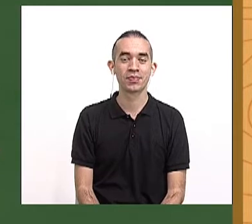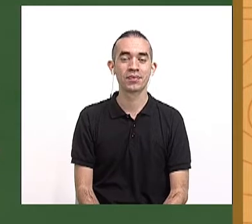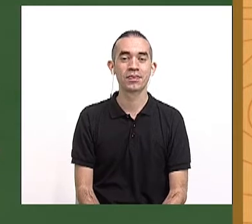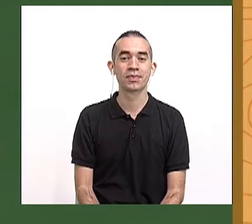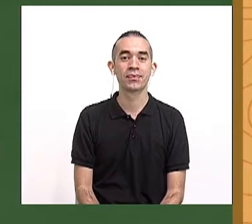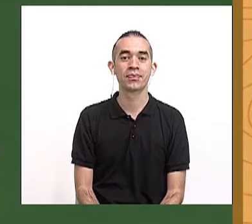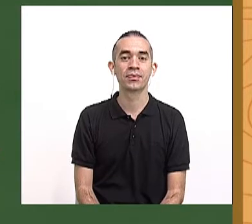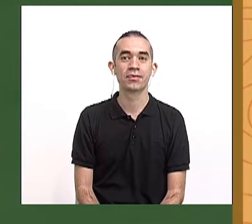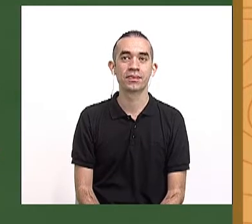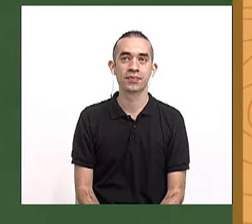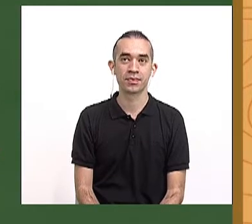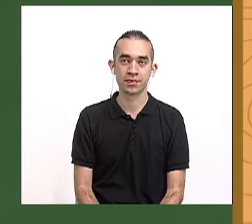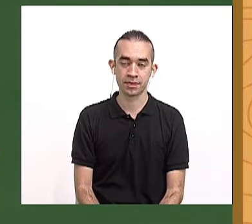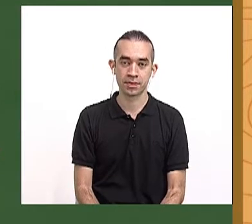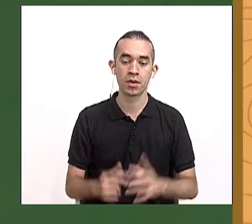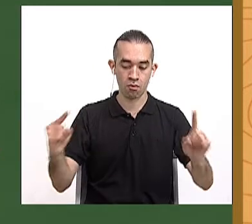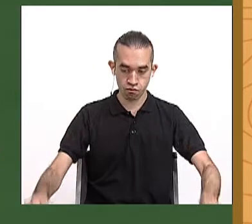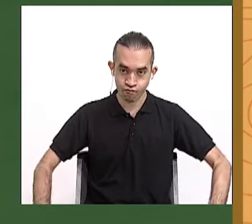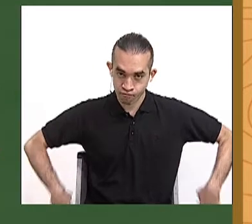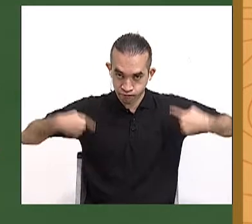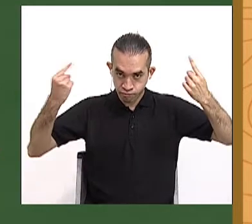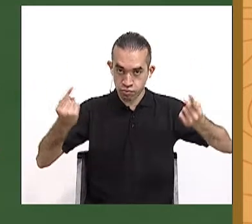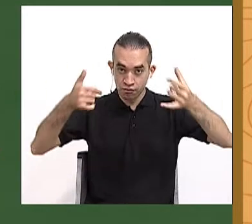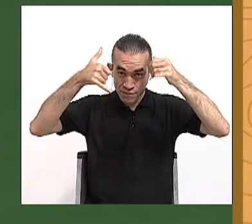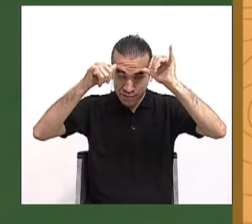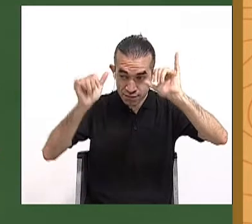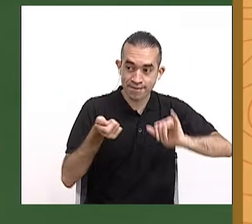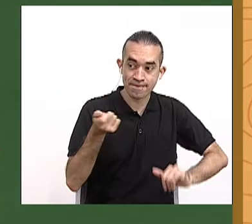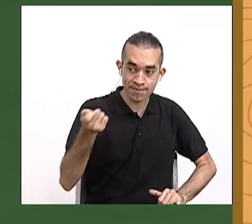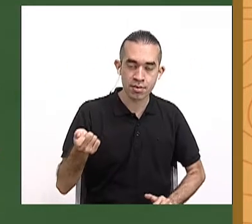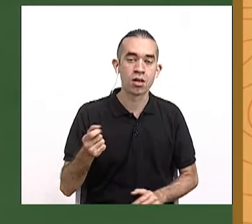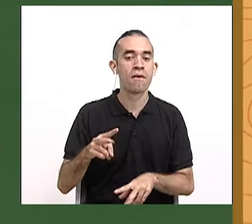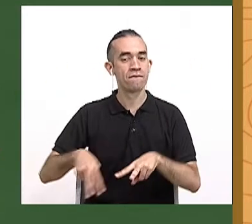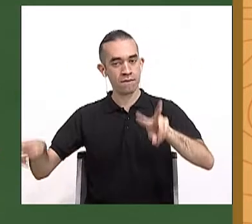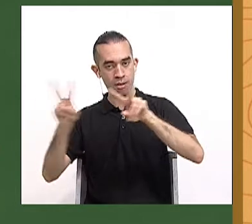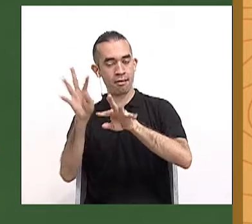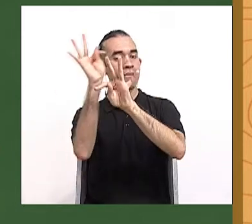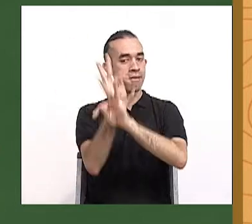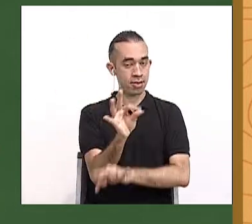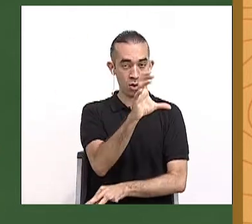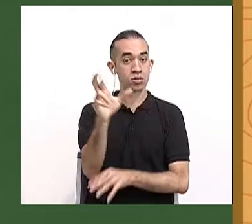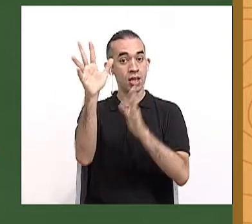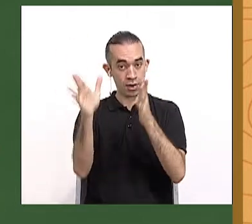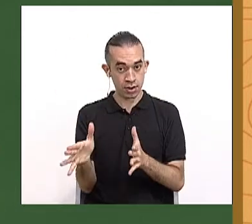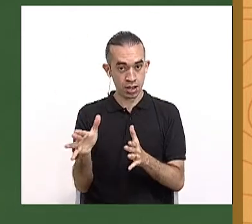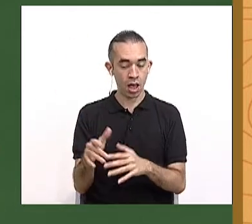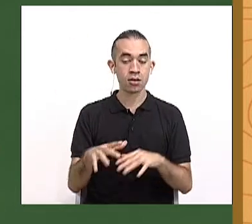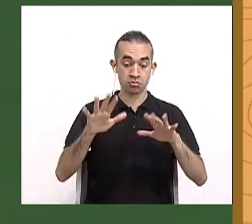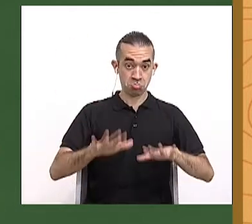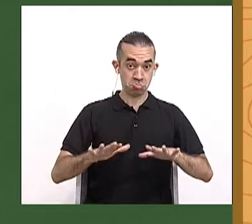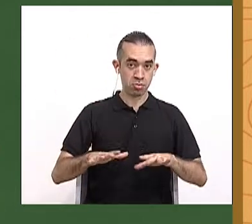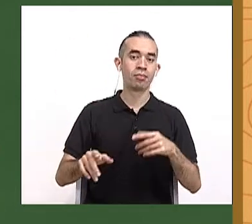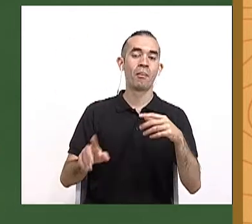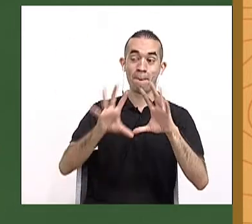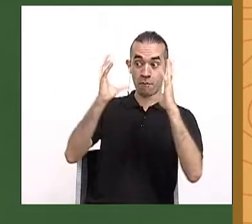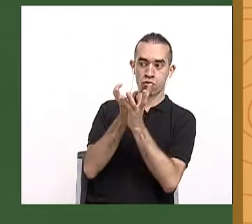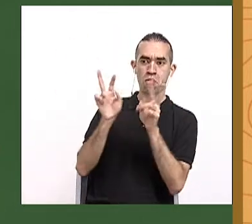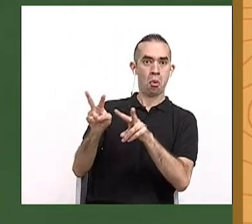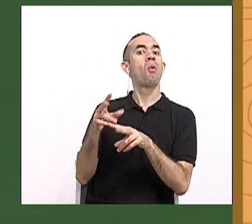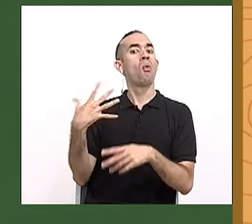The oxardine is a value and a tradition that Costa Ricans and many people around the world appreciate. These